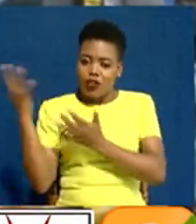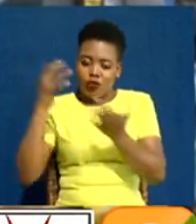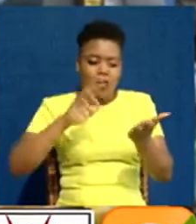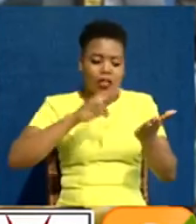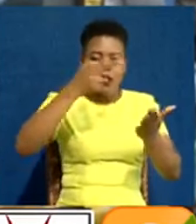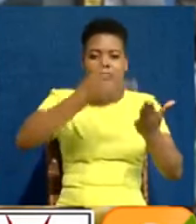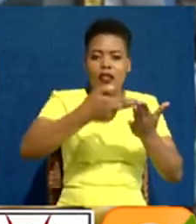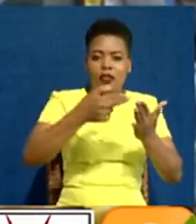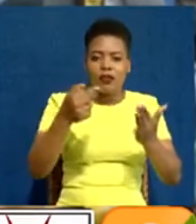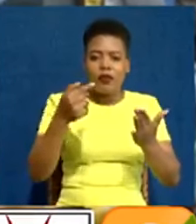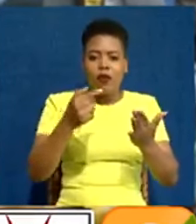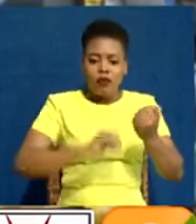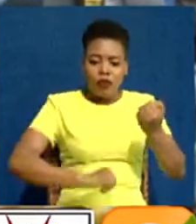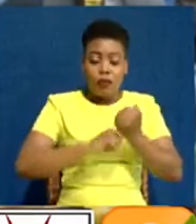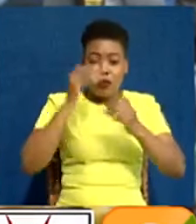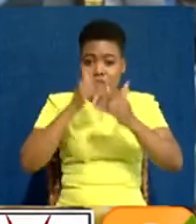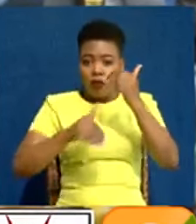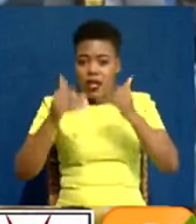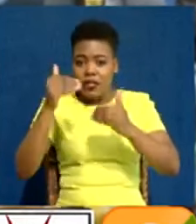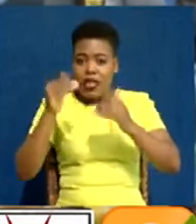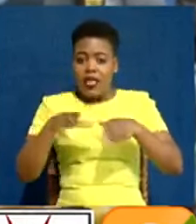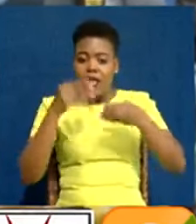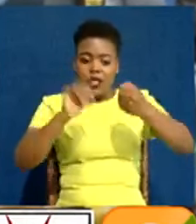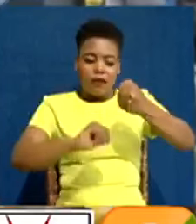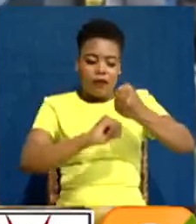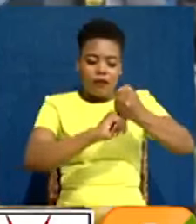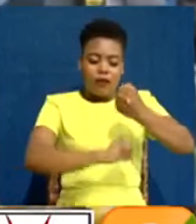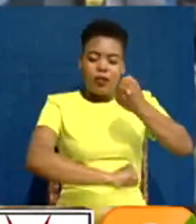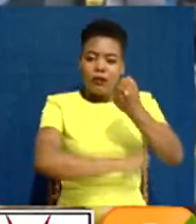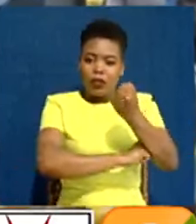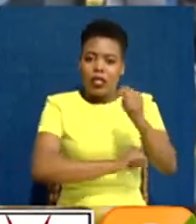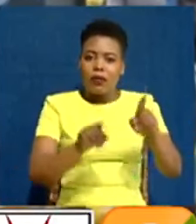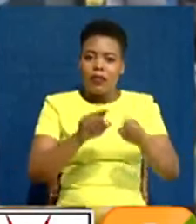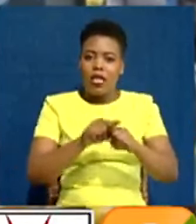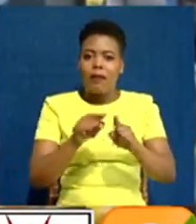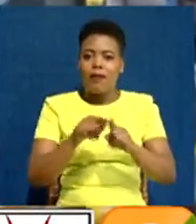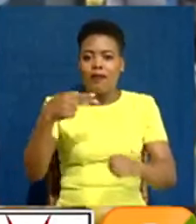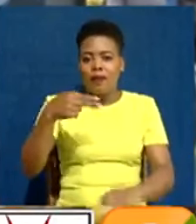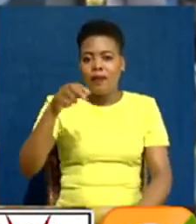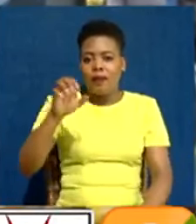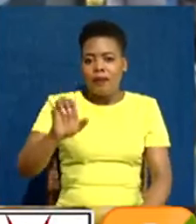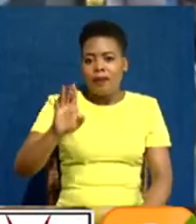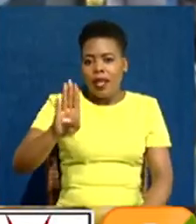scholarships that go to our universities.